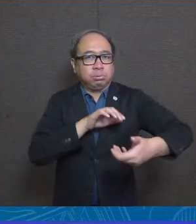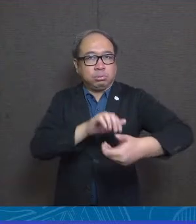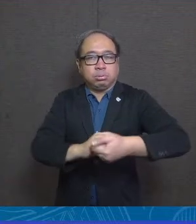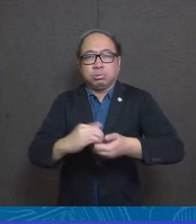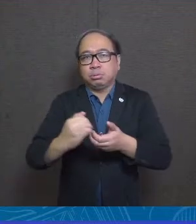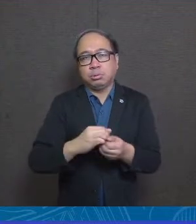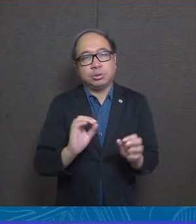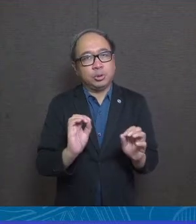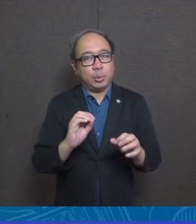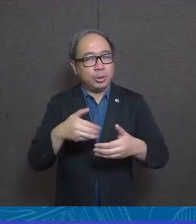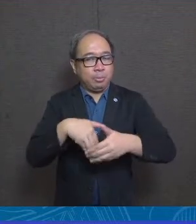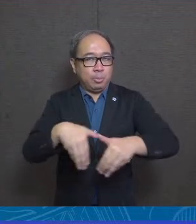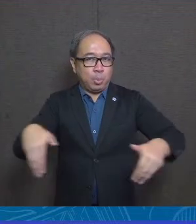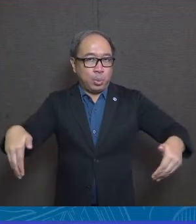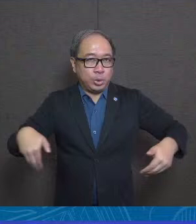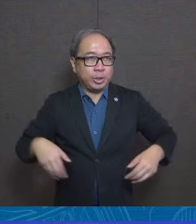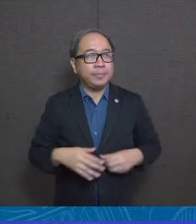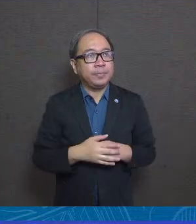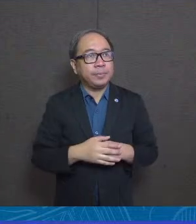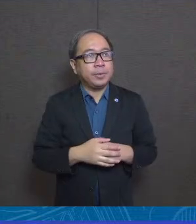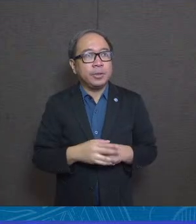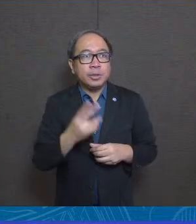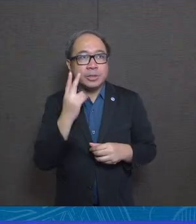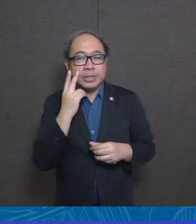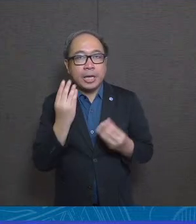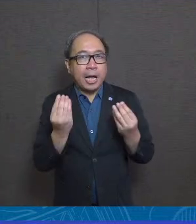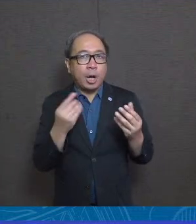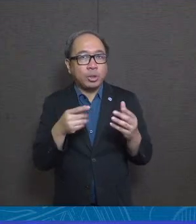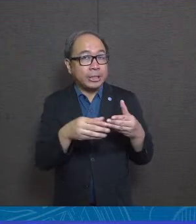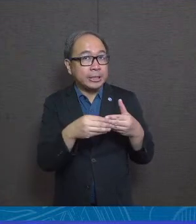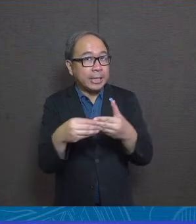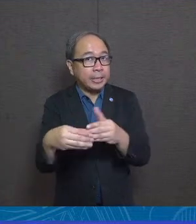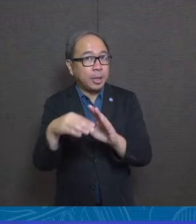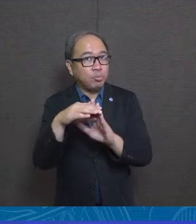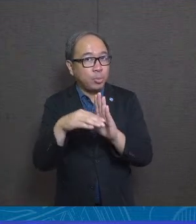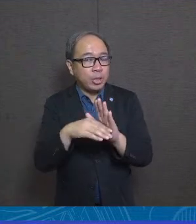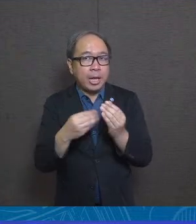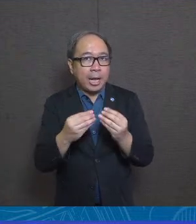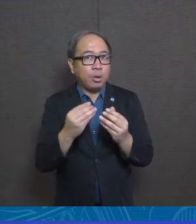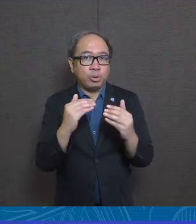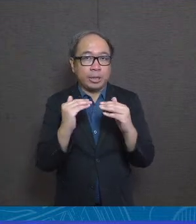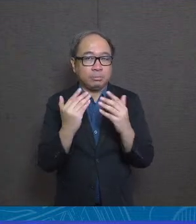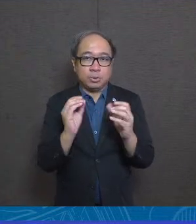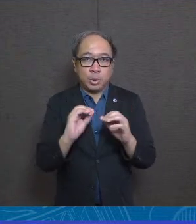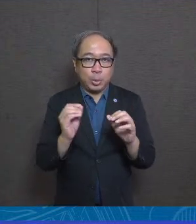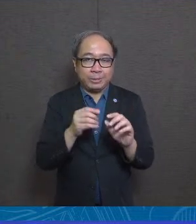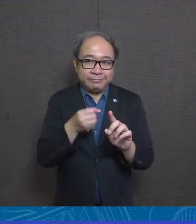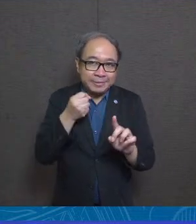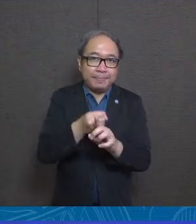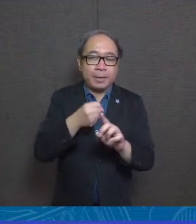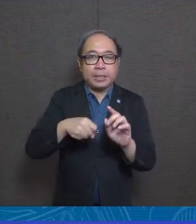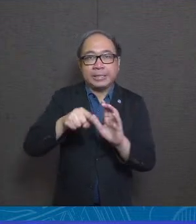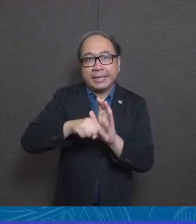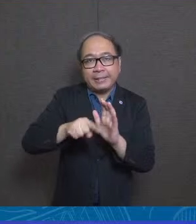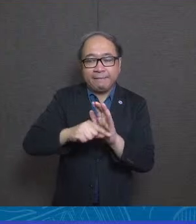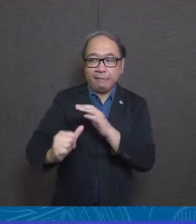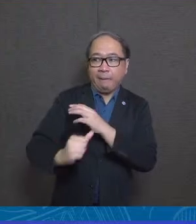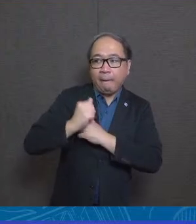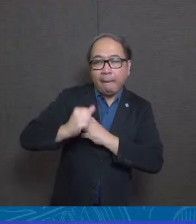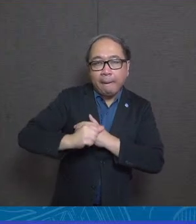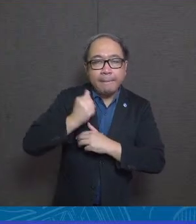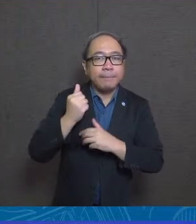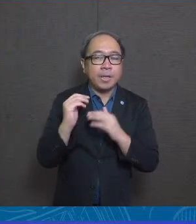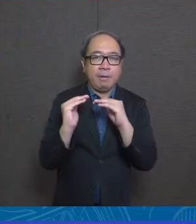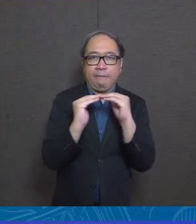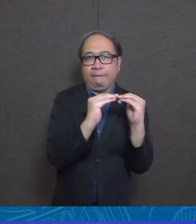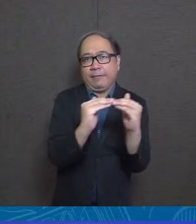principles, which is the proportionality and do no harm, safety and security, fairness and